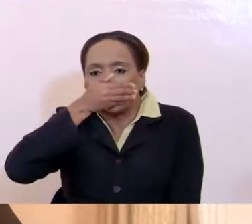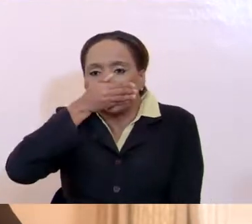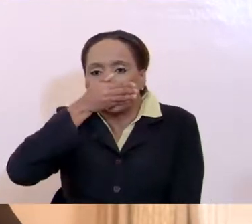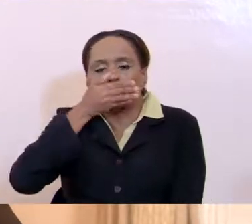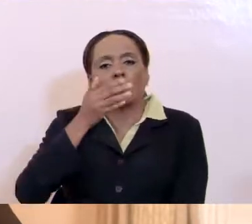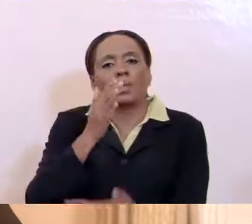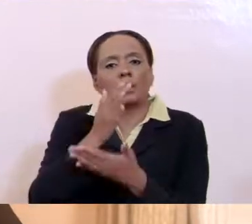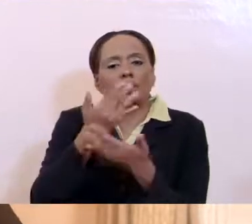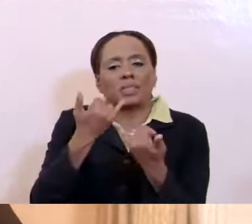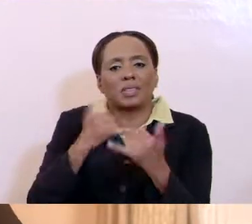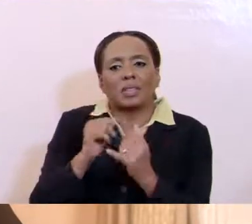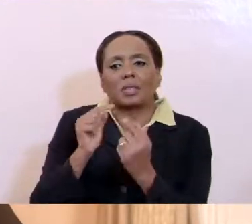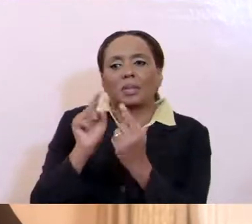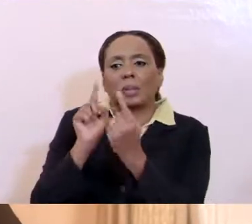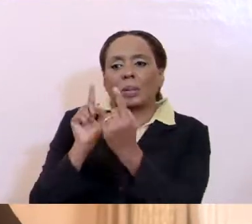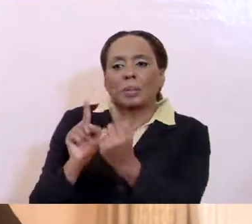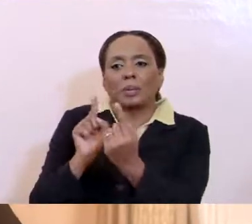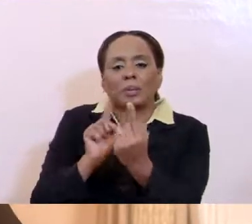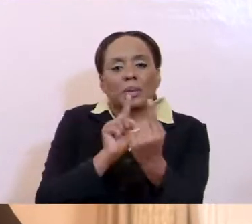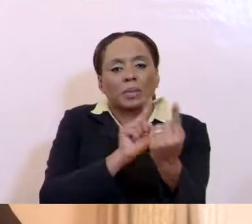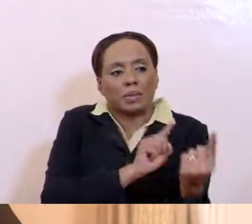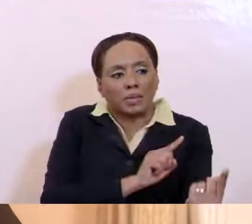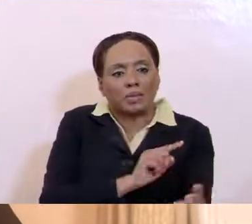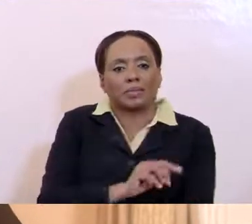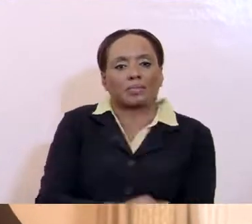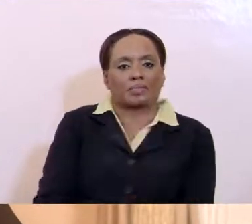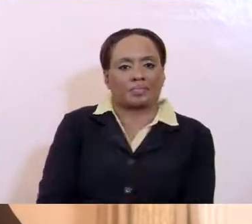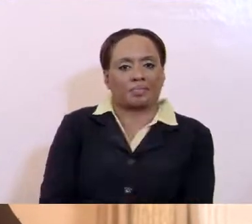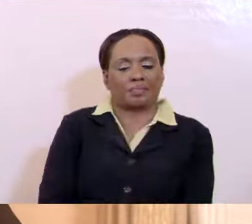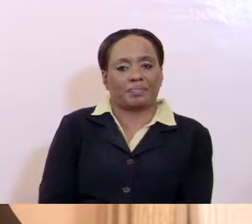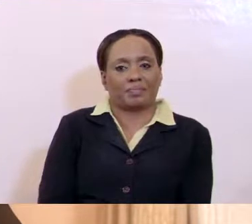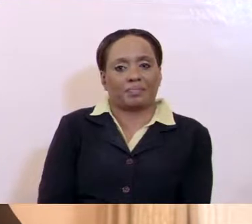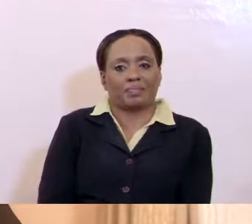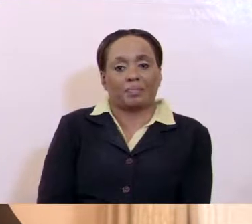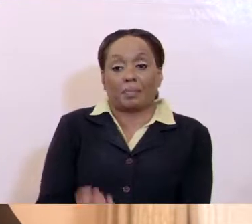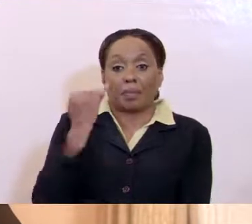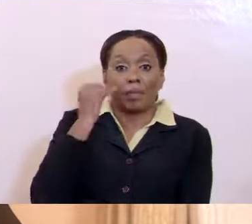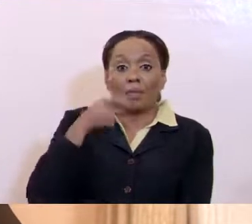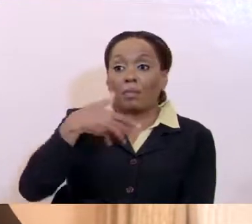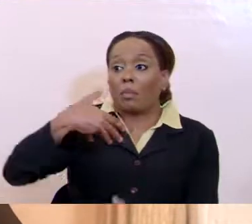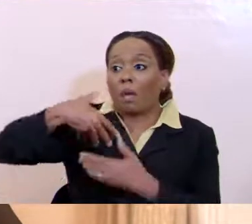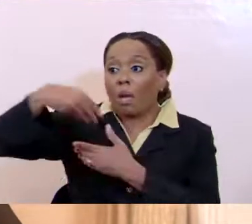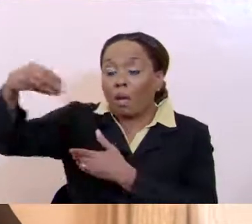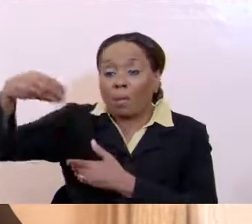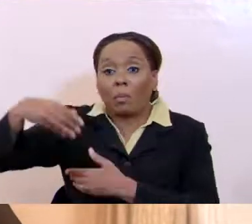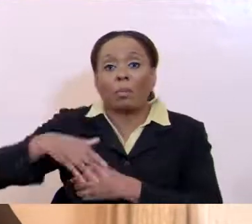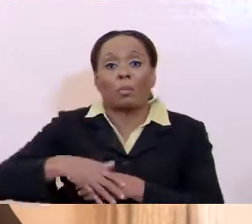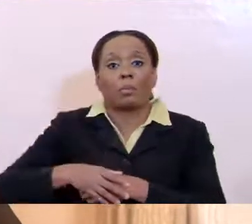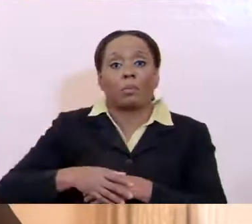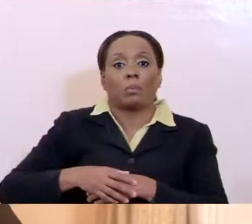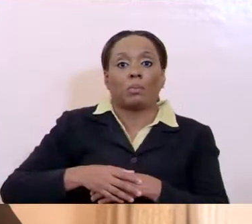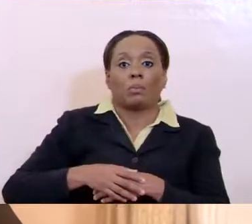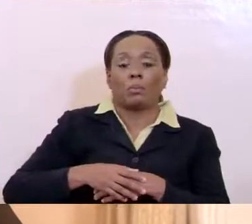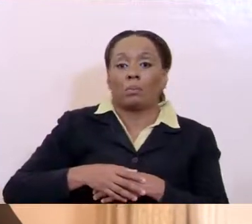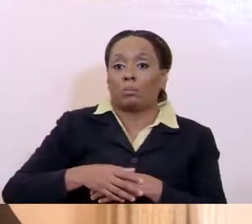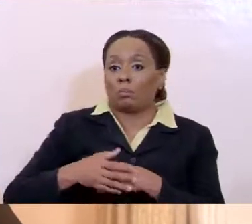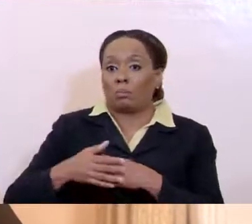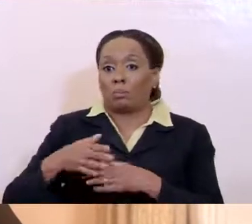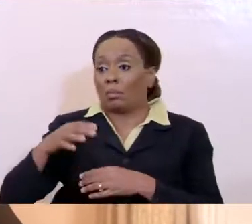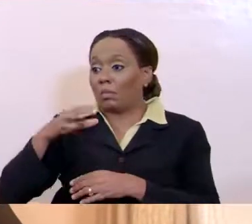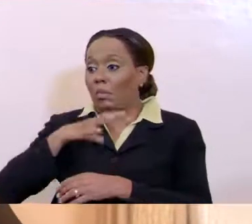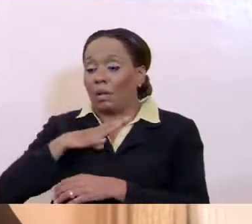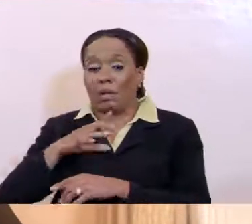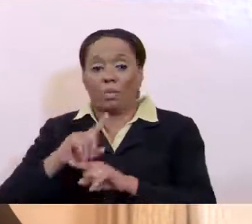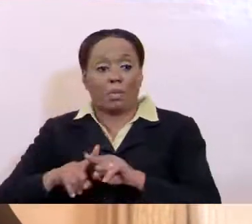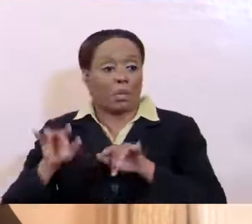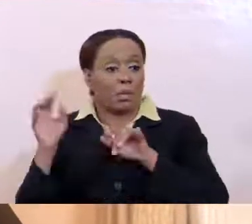some distance. You are more likely to be on the street and going out socially, and they're at home. You